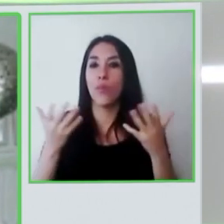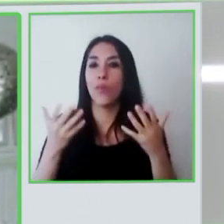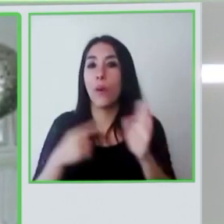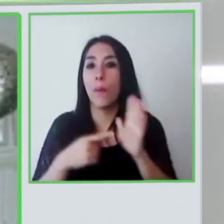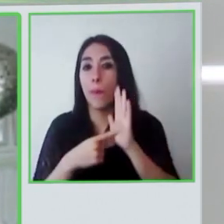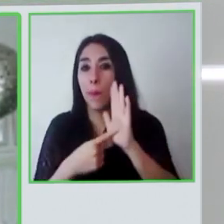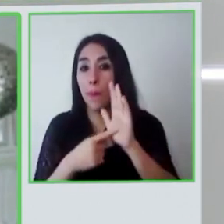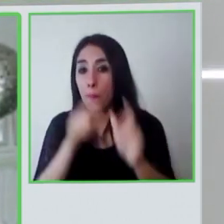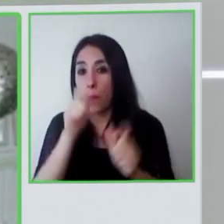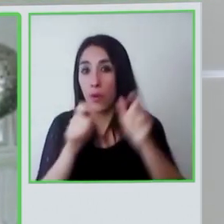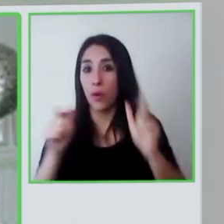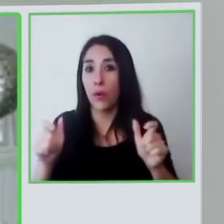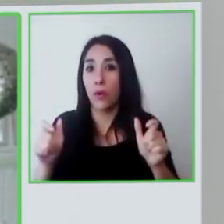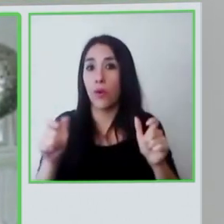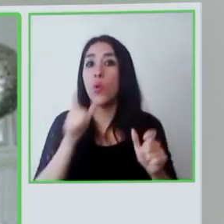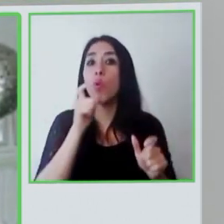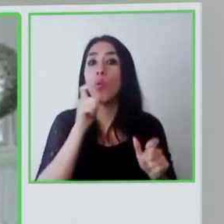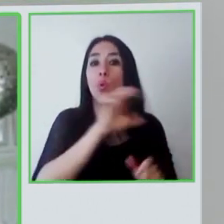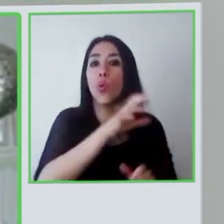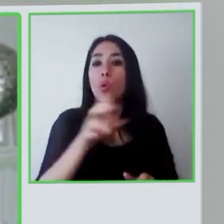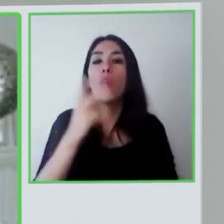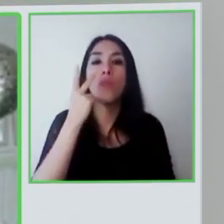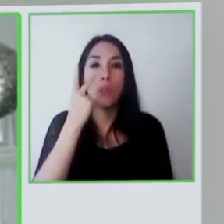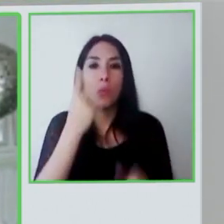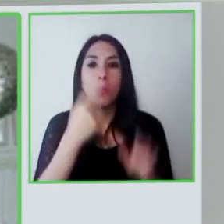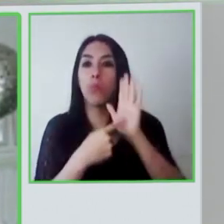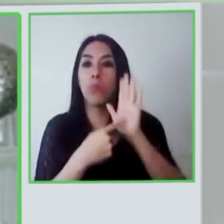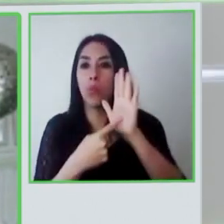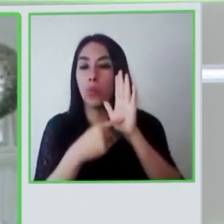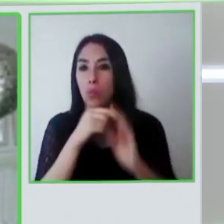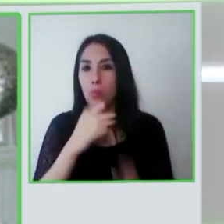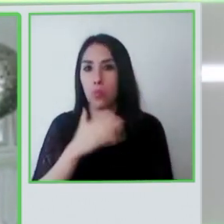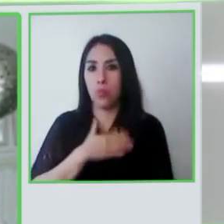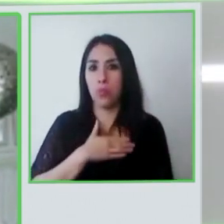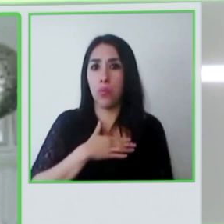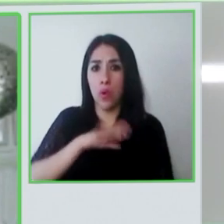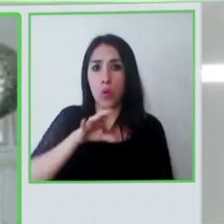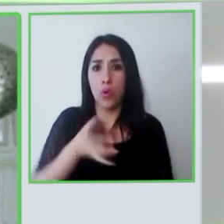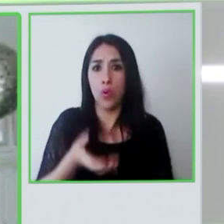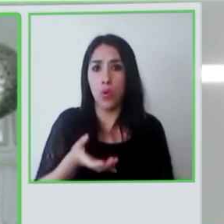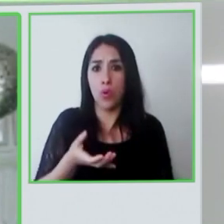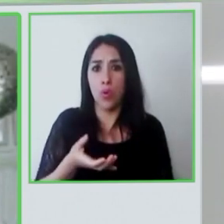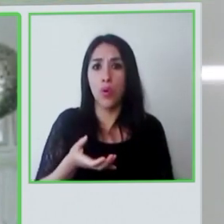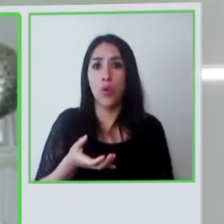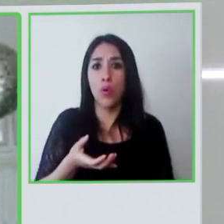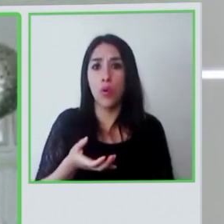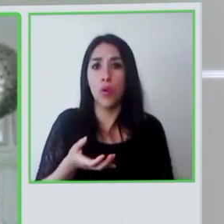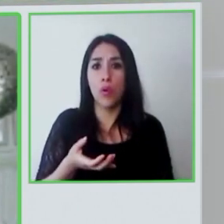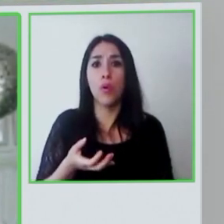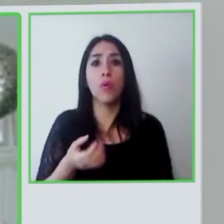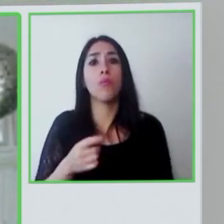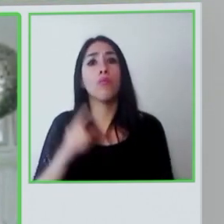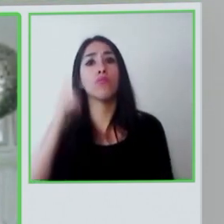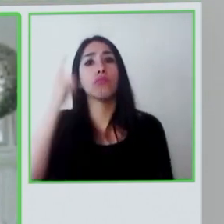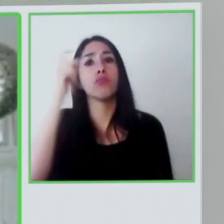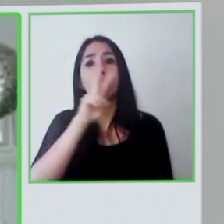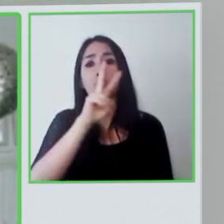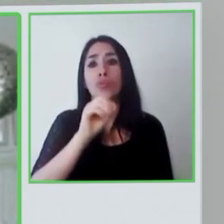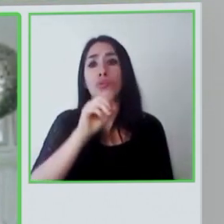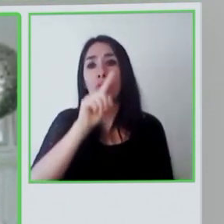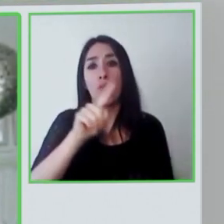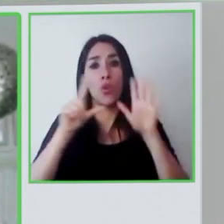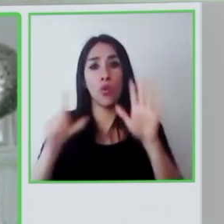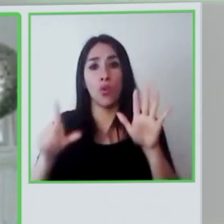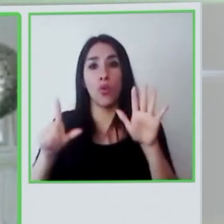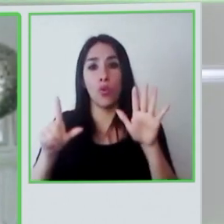on December the 3rd. This movement started a long time ago. Well, not that long ago in 2017,